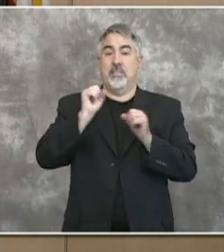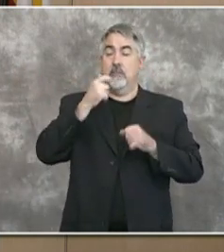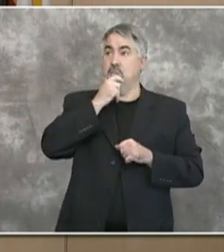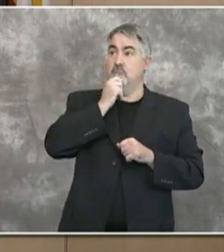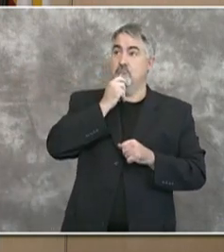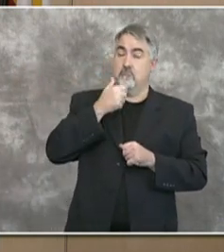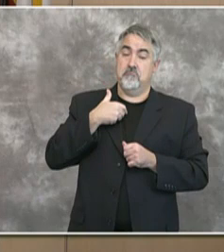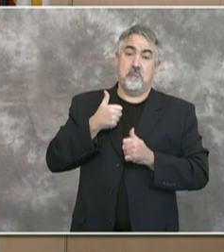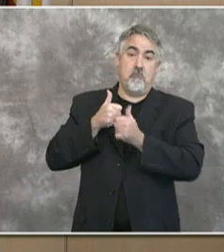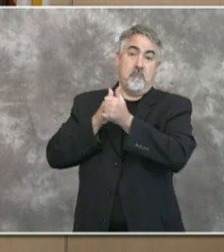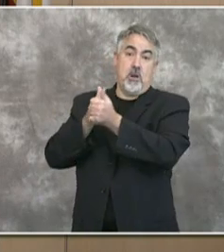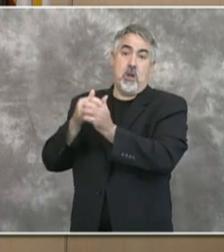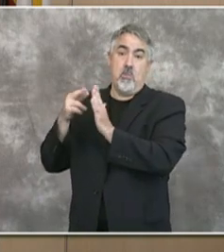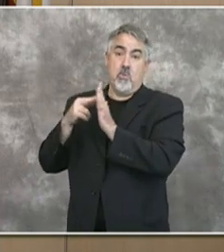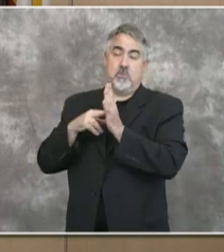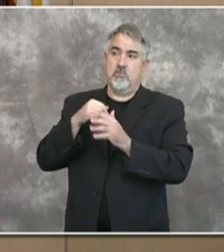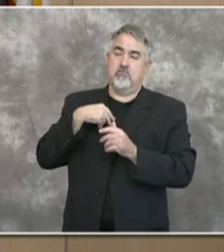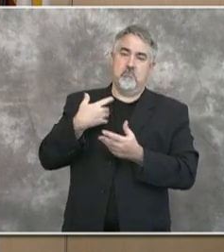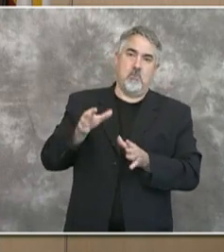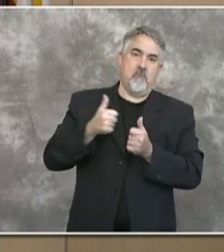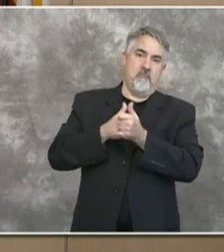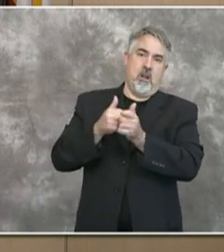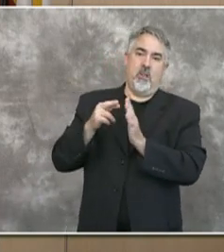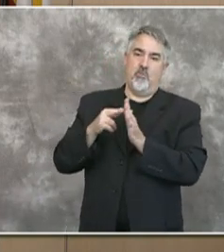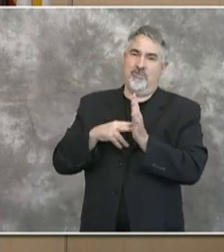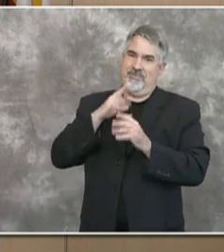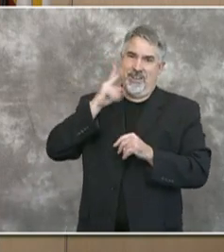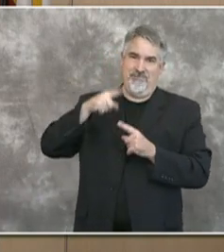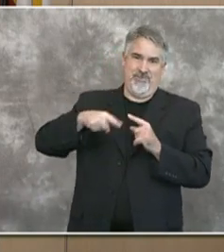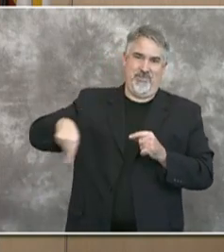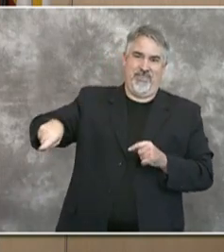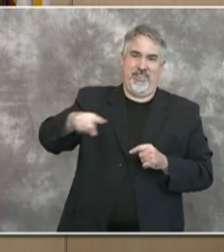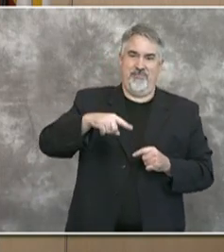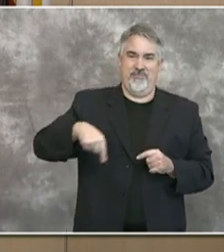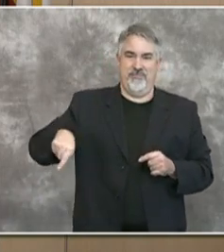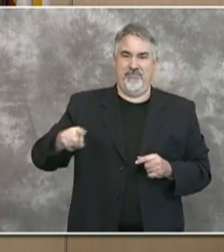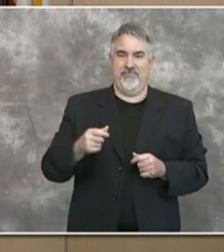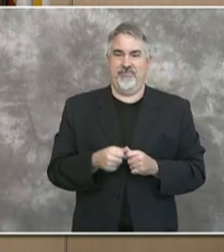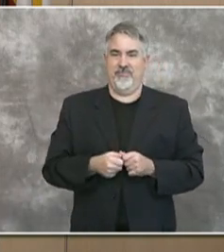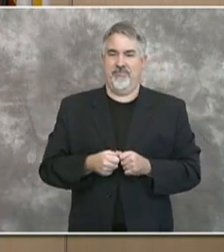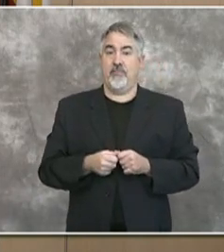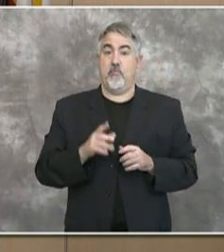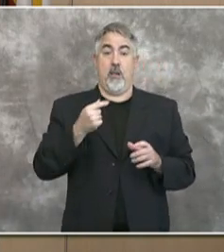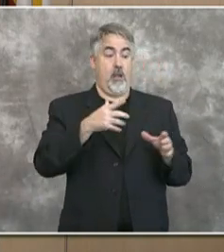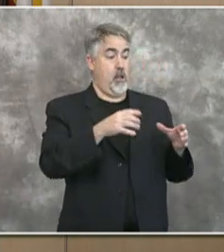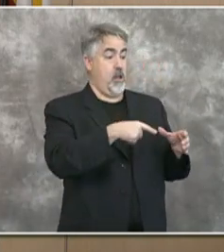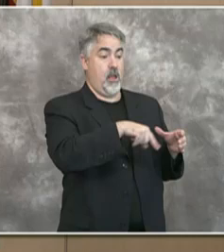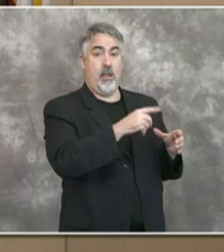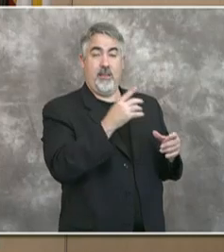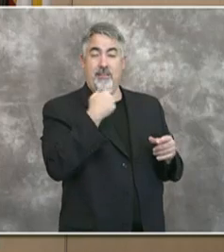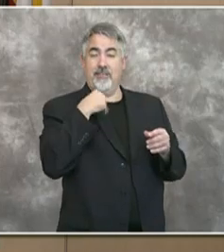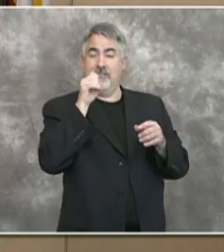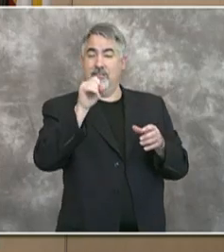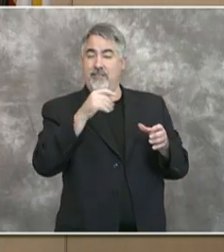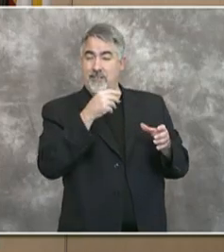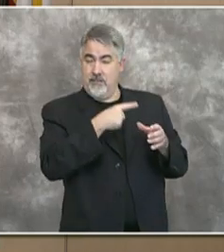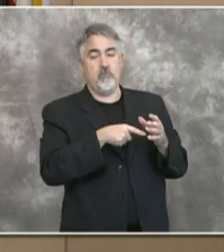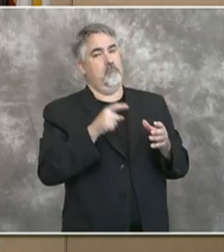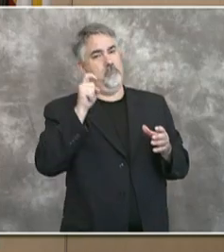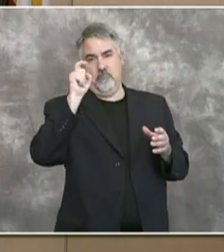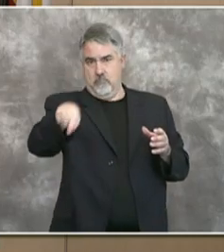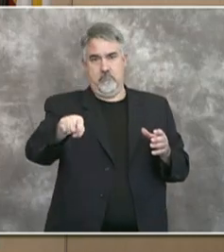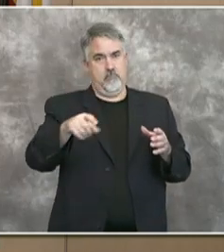but we only made it mandatory for these 7 businesses. Now, as you heard today,